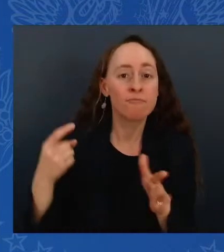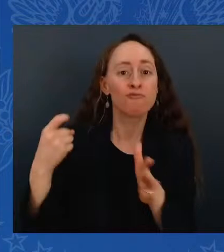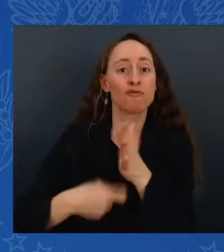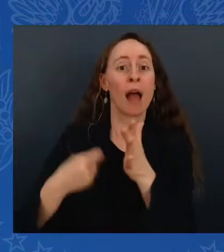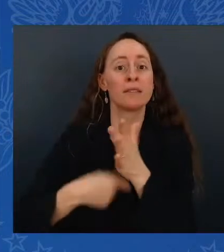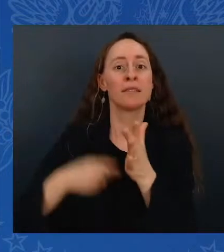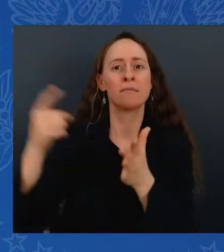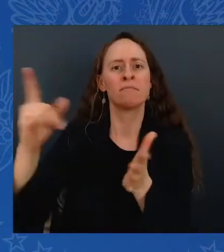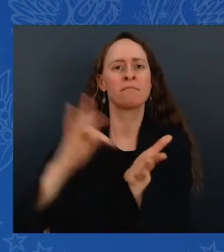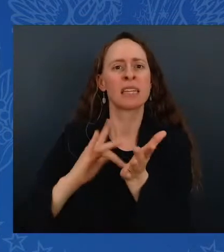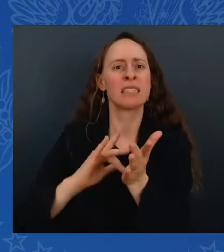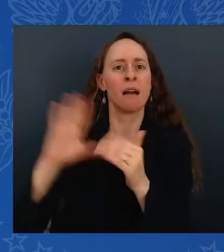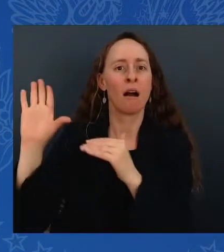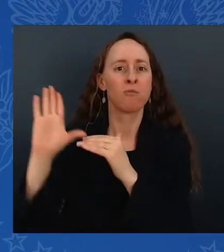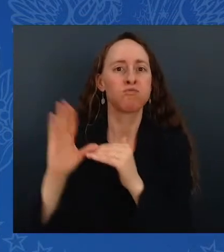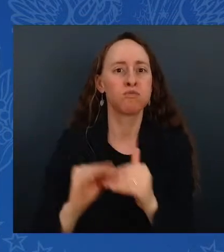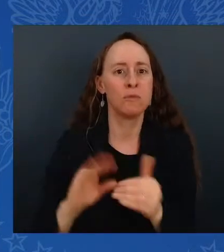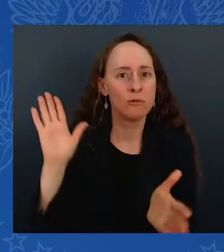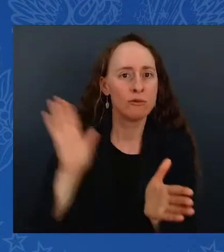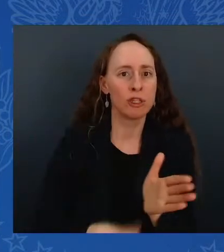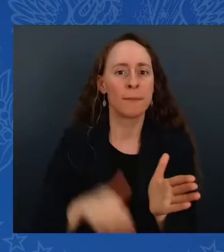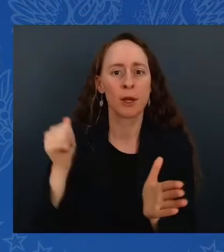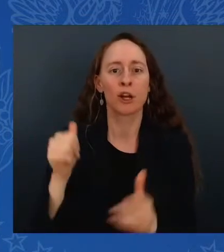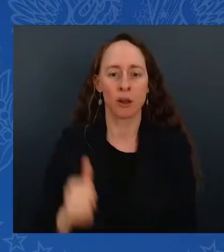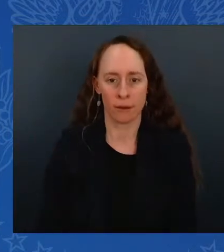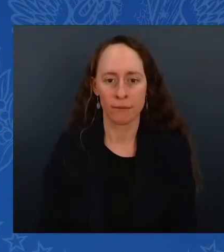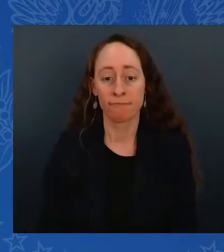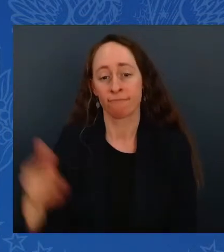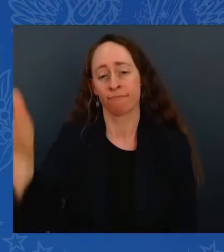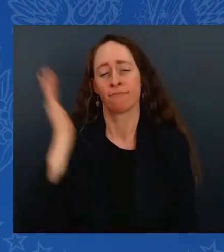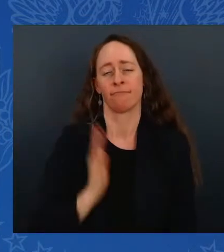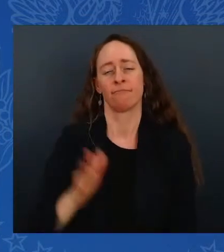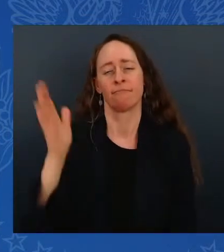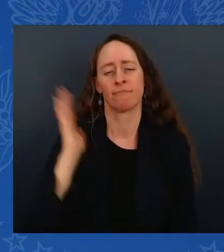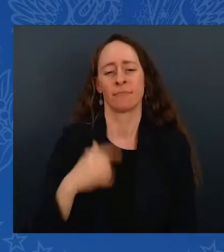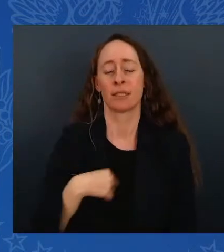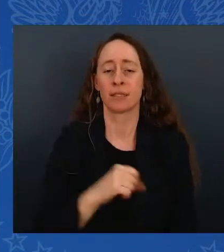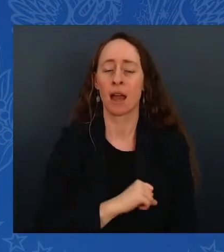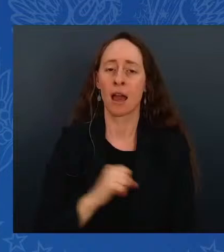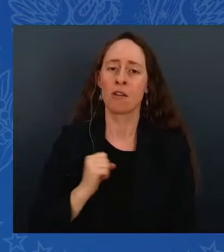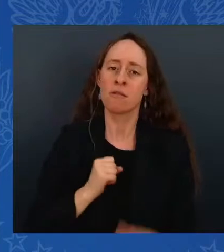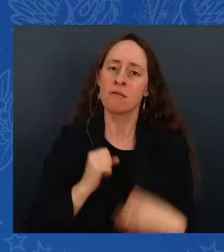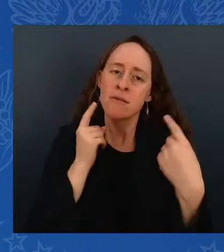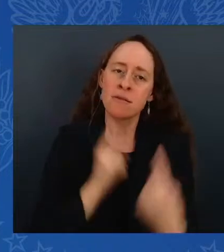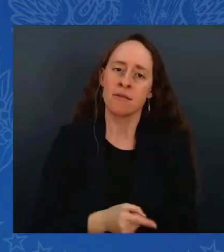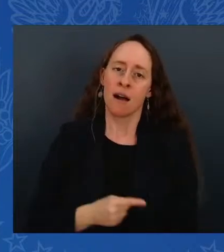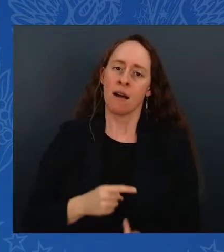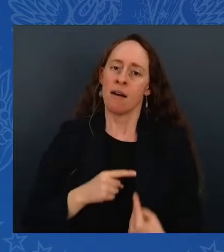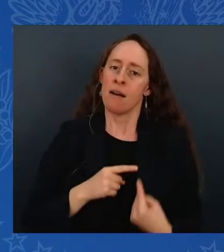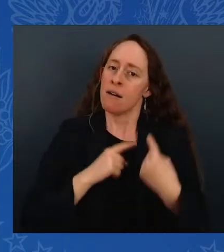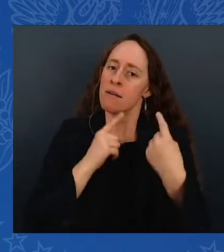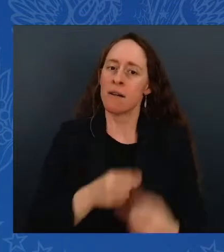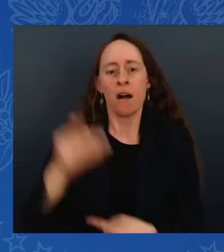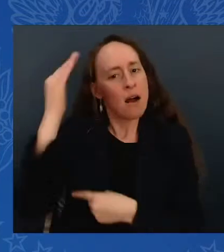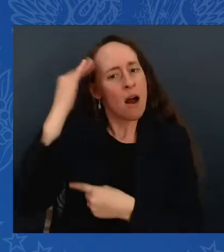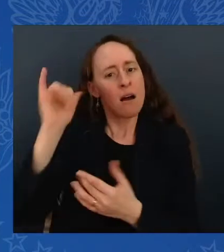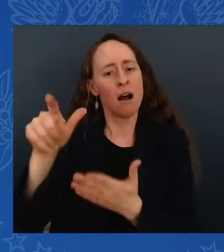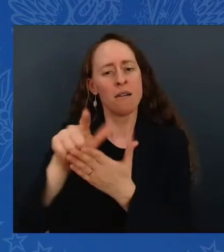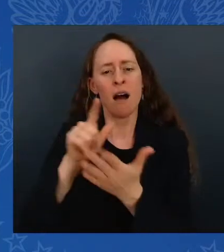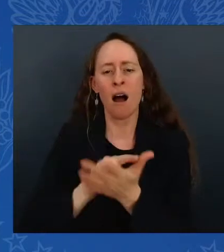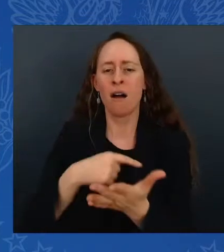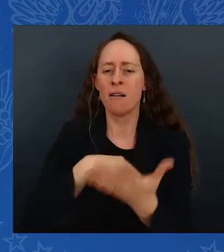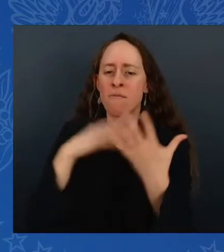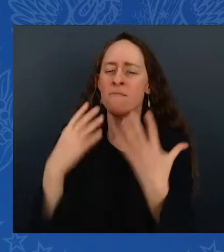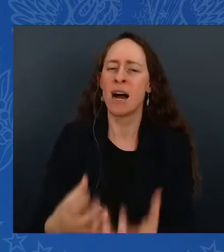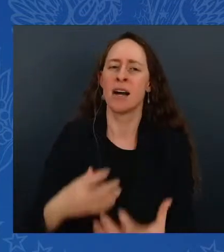as a senator, and a lot of others did for a long, long time, to change the law. The only agency that could not negotiate